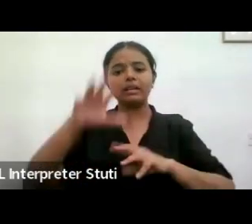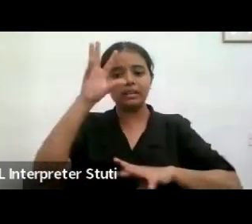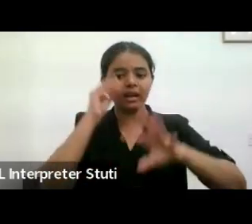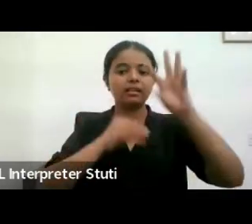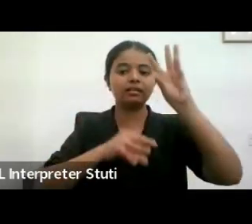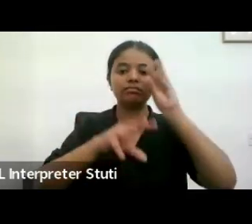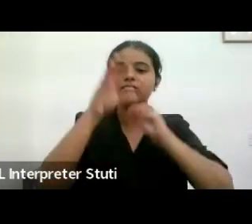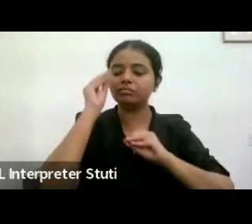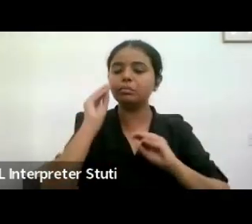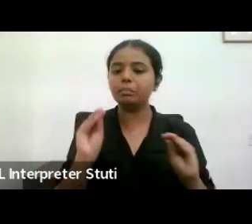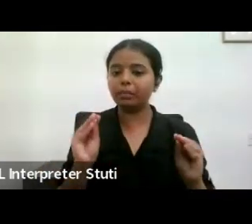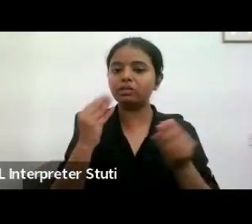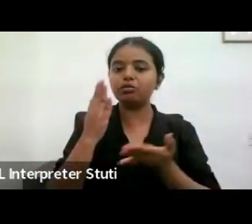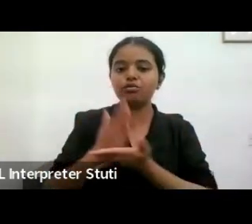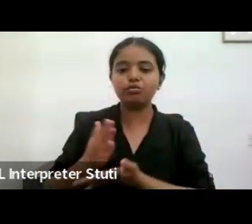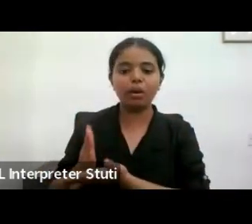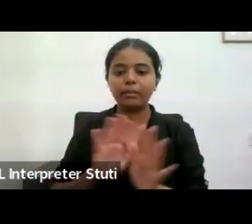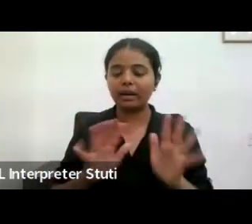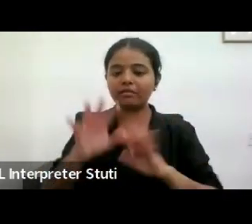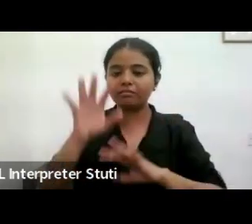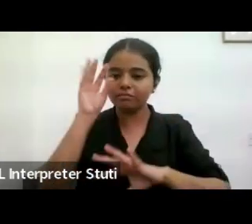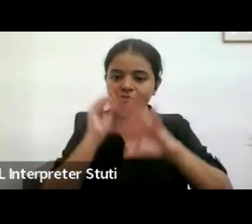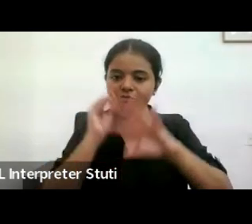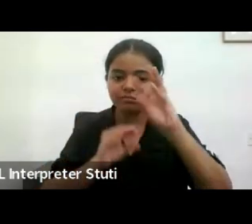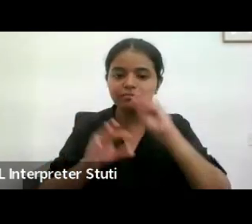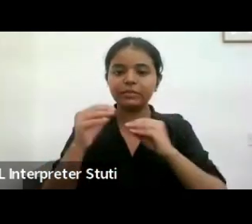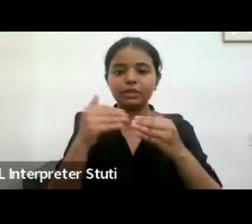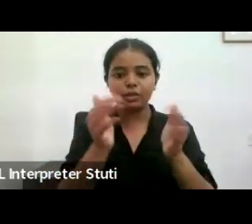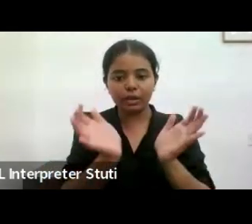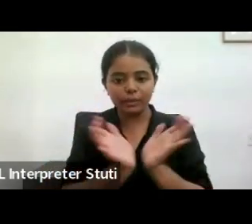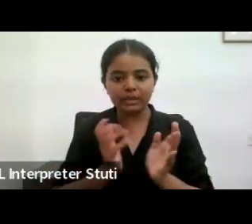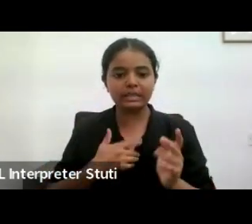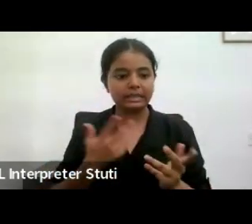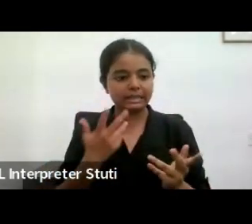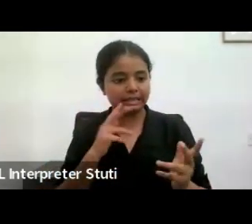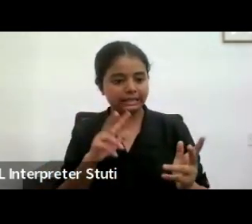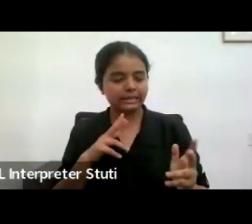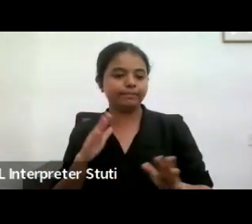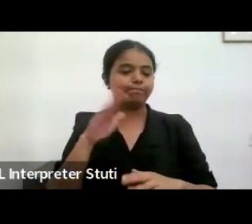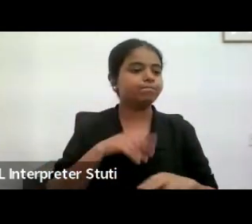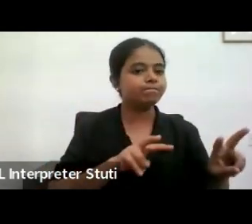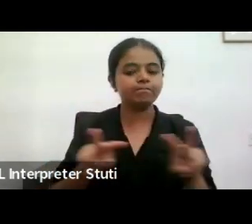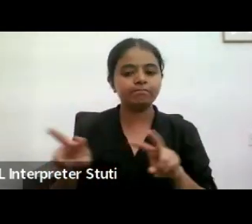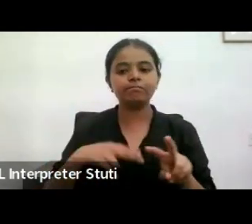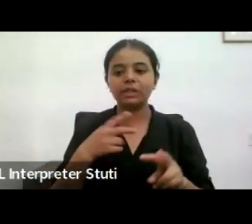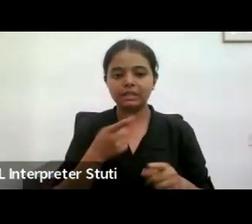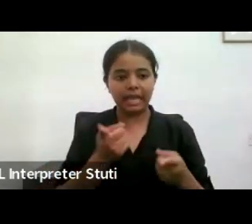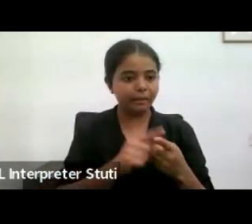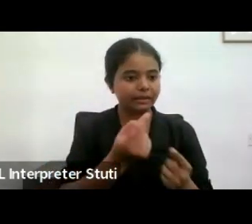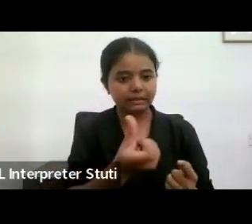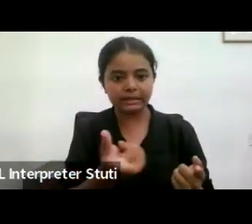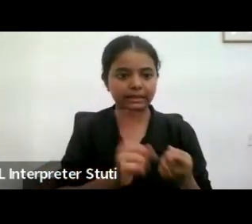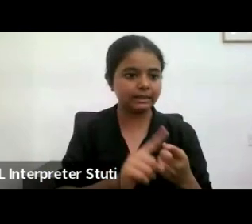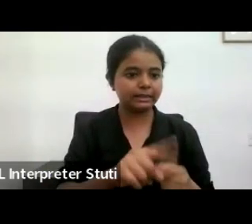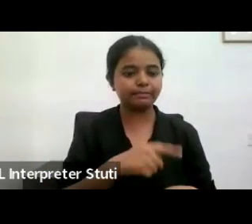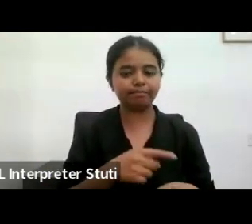to continue to step into our own communities with our eyes open and pay attention, to have